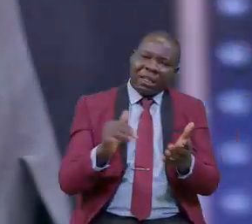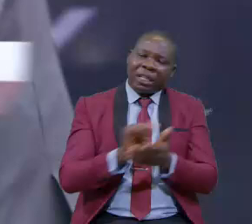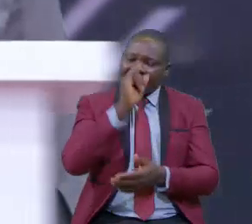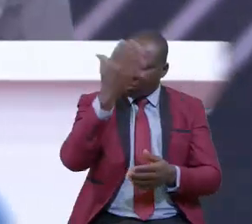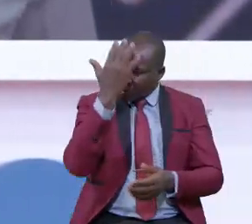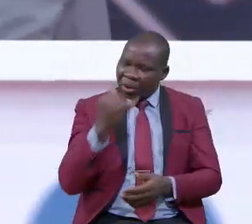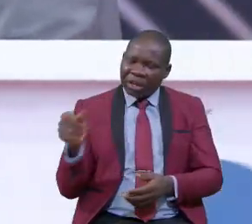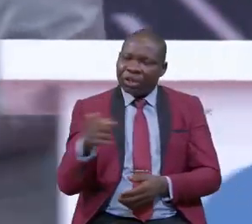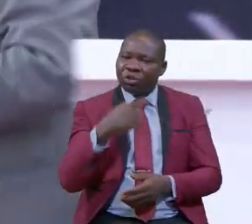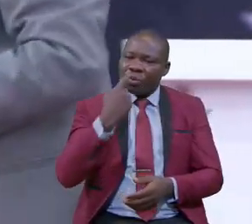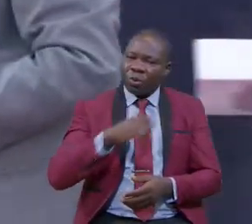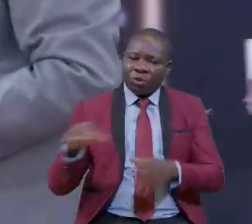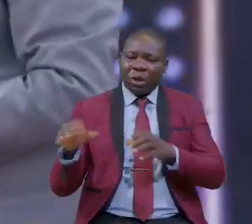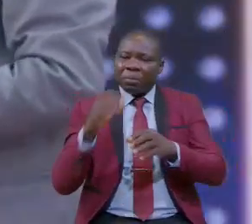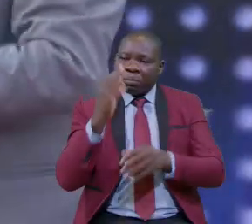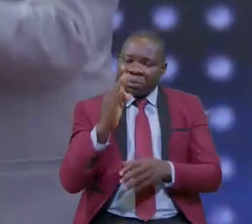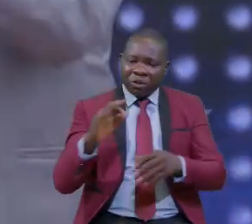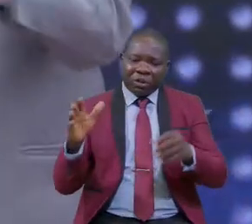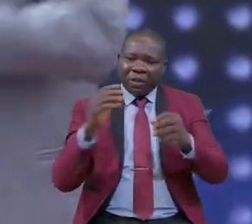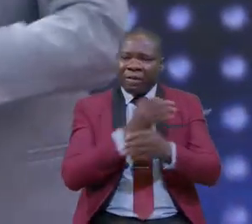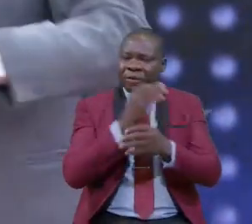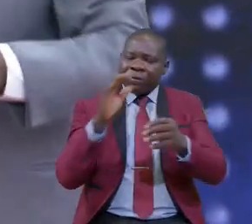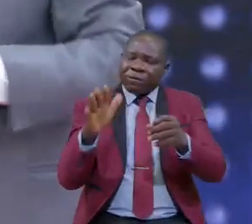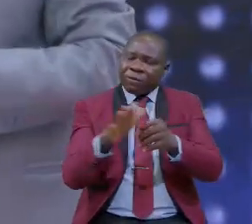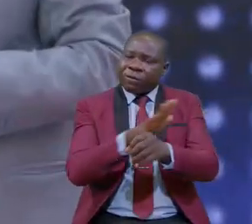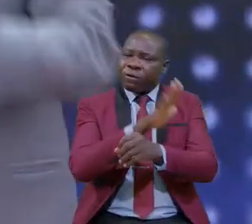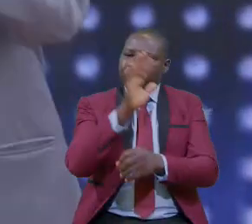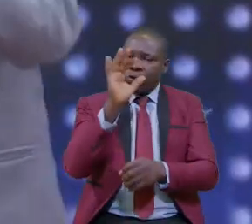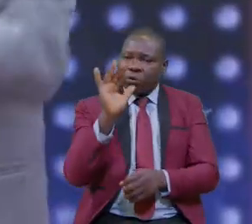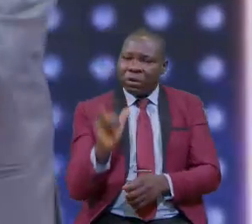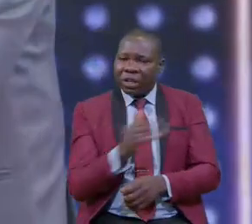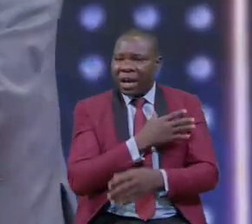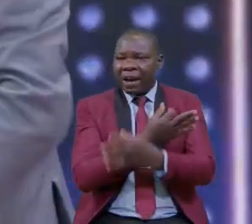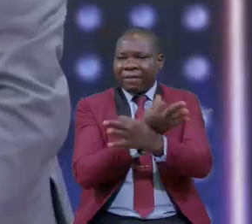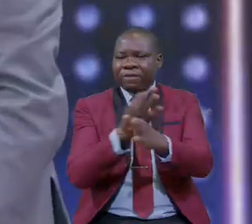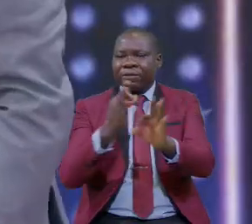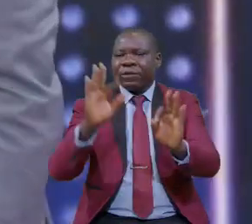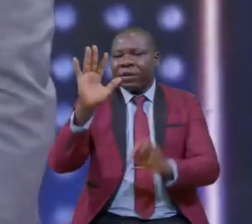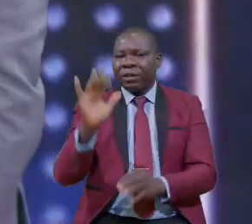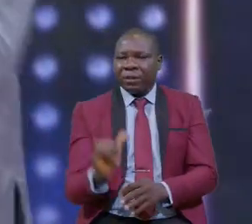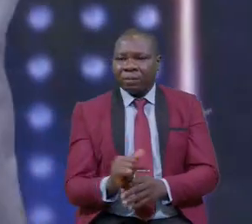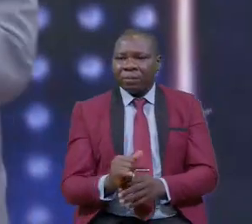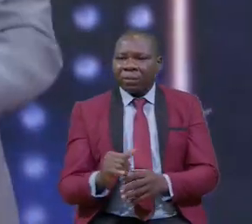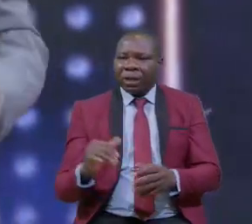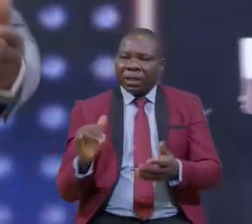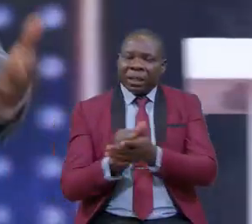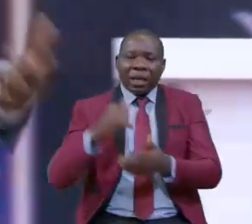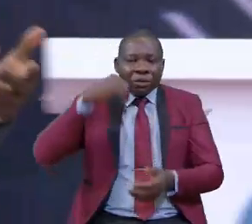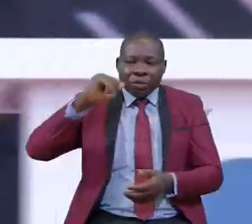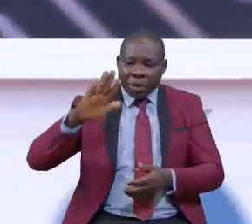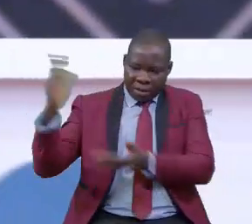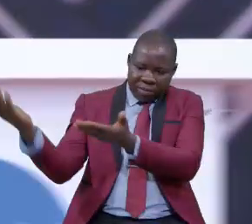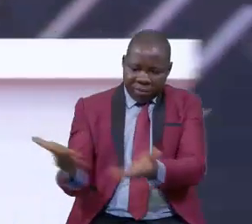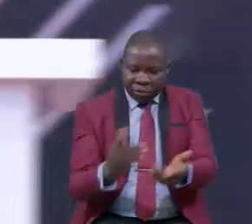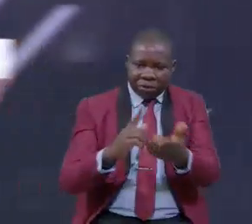at this woman coming to the Lord. They dragged her to the Lord. And he said, Lord, we caught this woman. And we caught